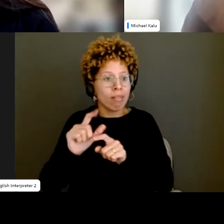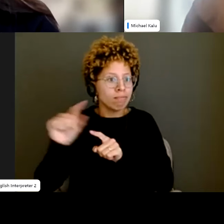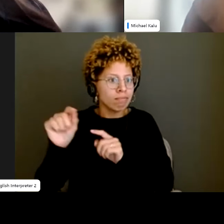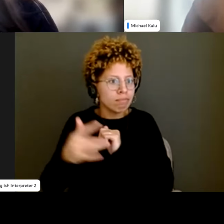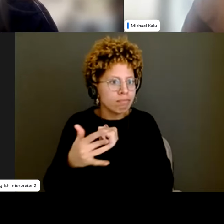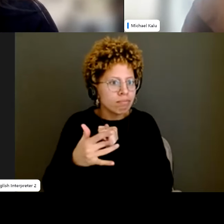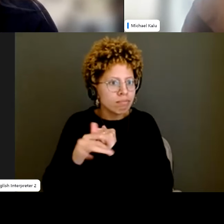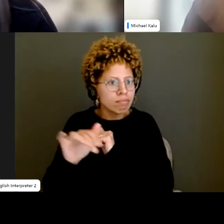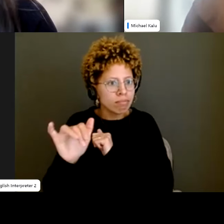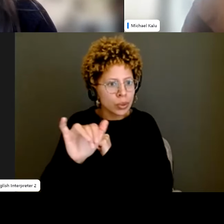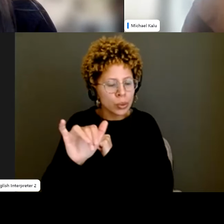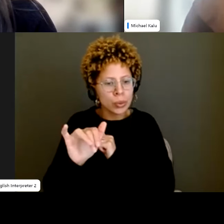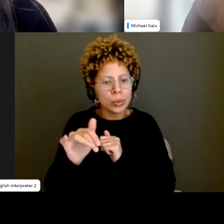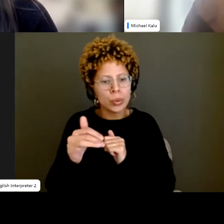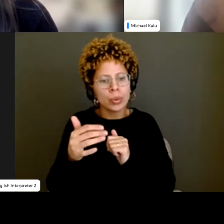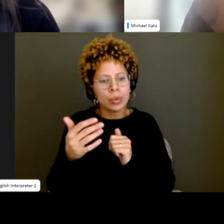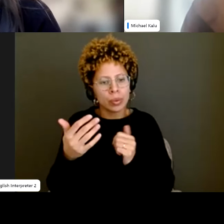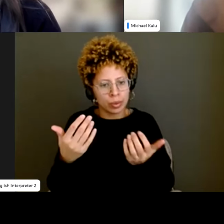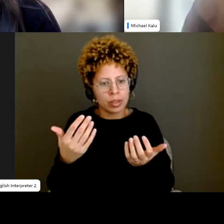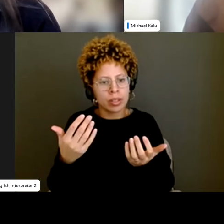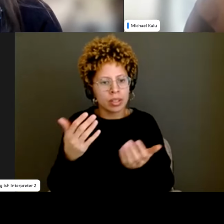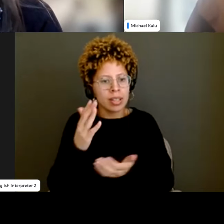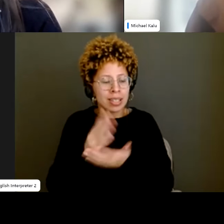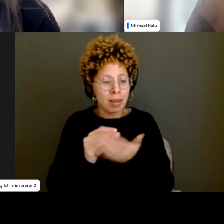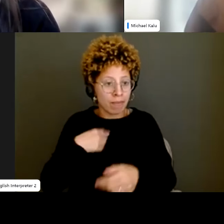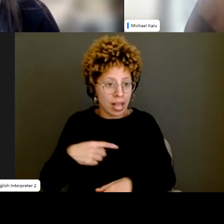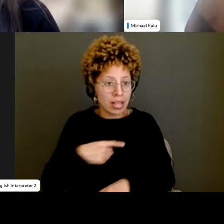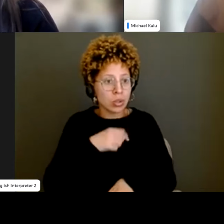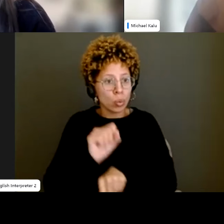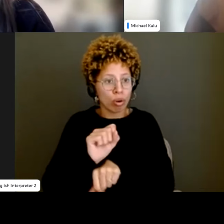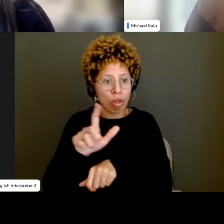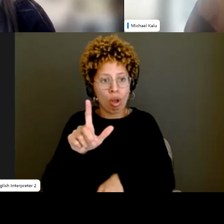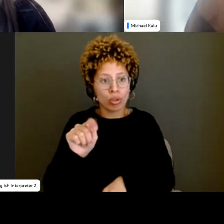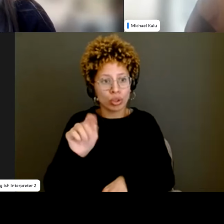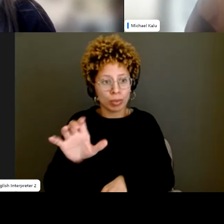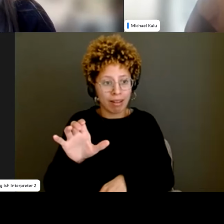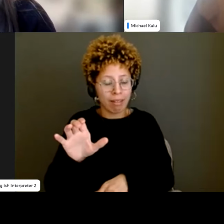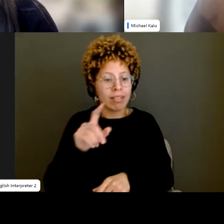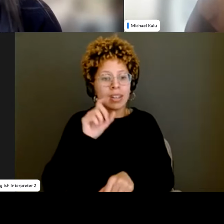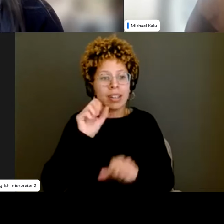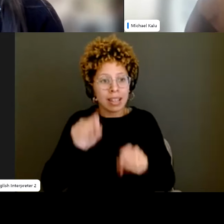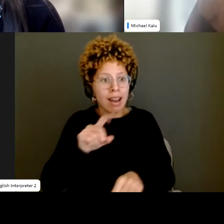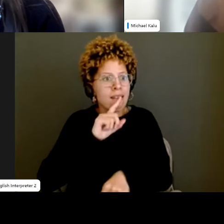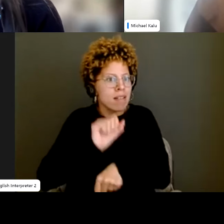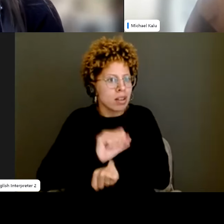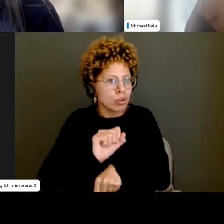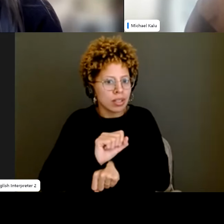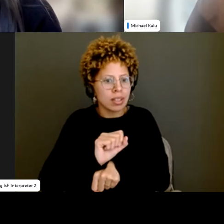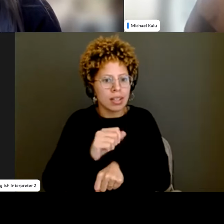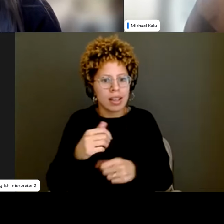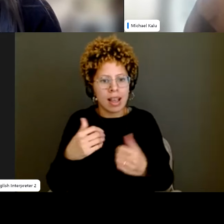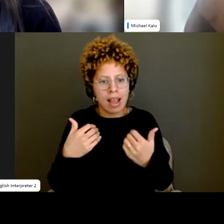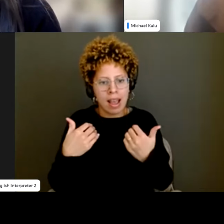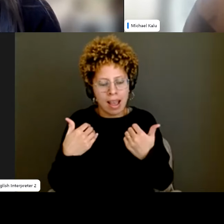is the Tenera. For some of us that work in a long-term care, with Tenera, you can actually have an indices of